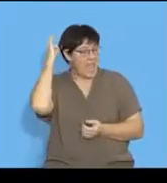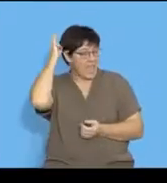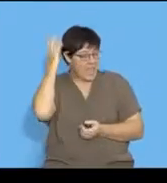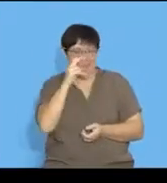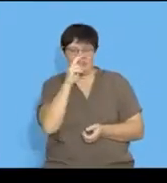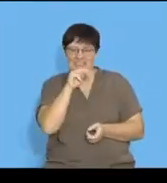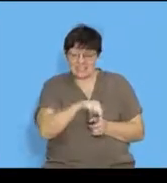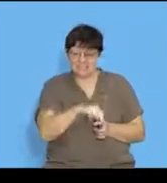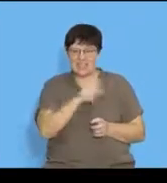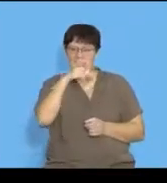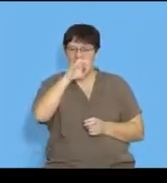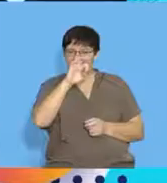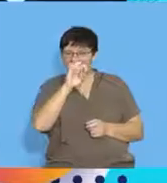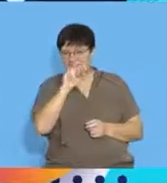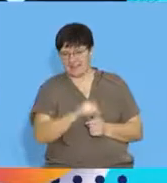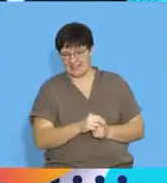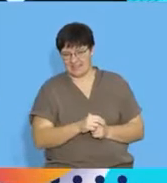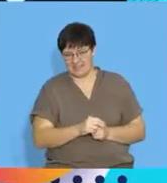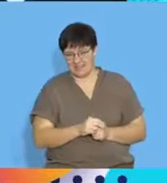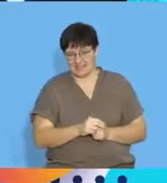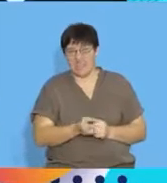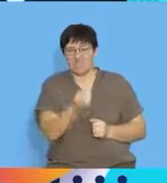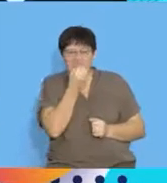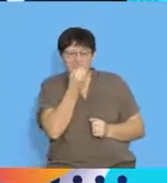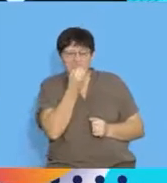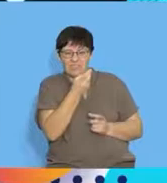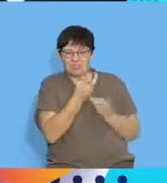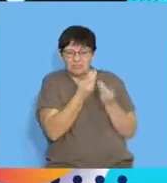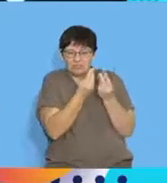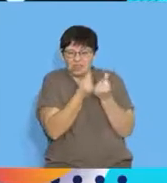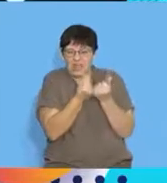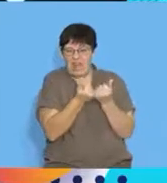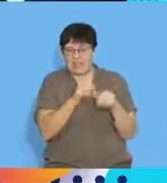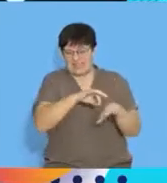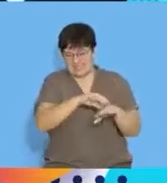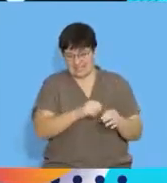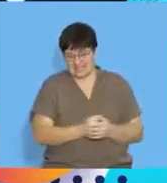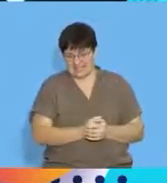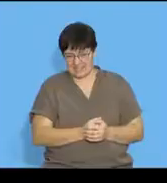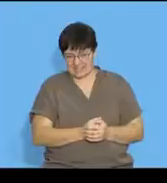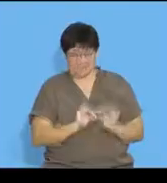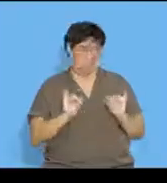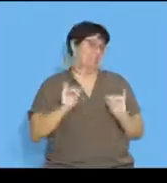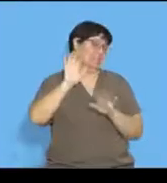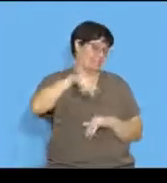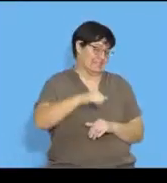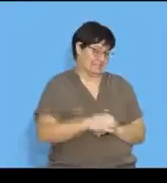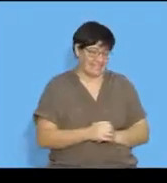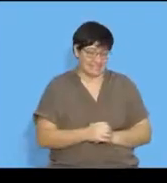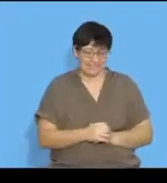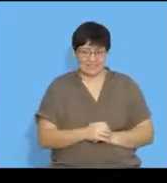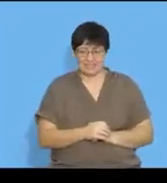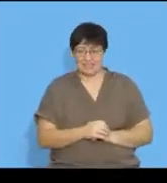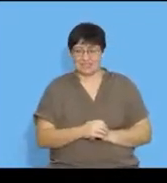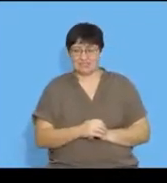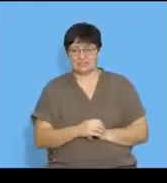protein, keratin. It's feeding off all of that dry skin on your scalp. It's really gross, yes. Okay, all right.